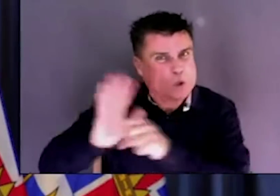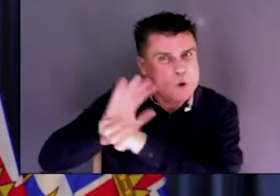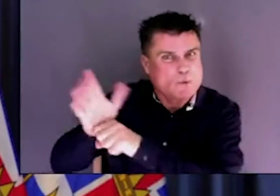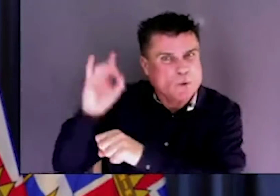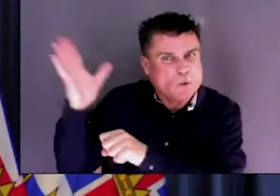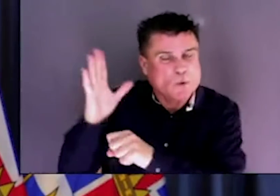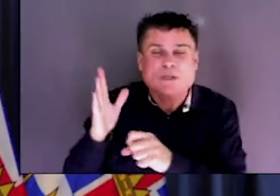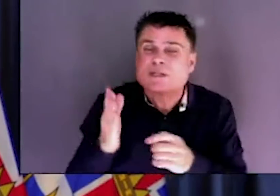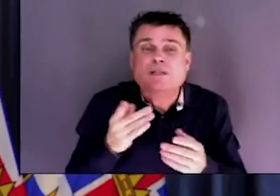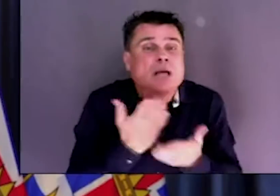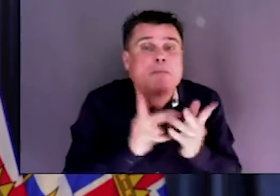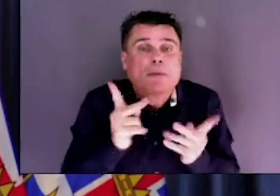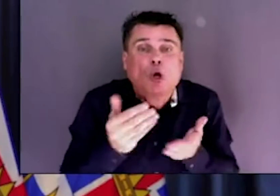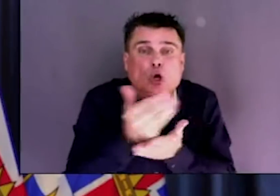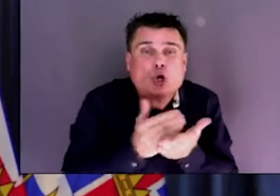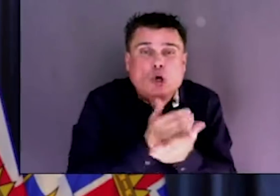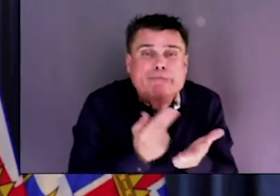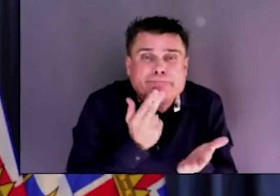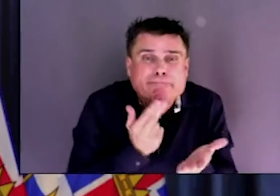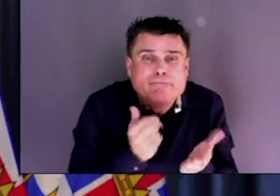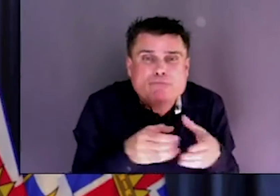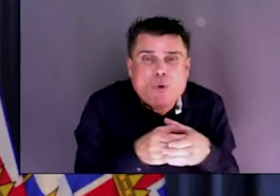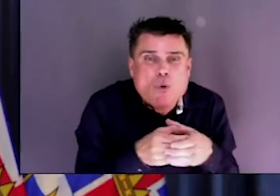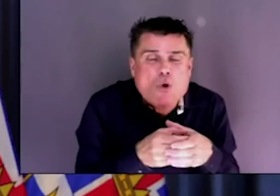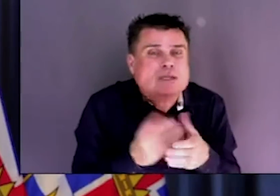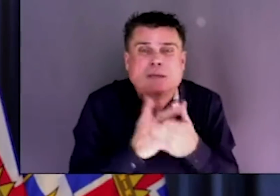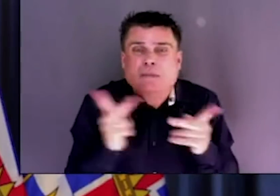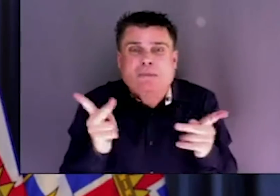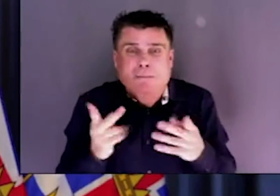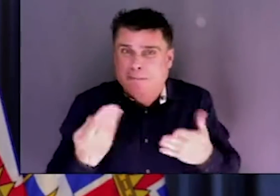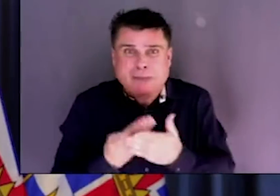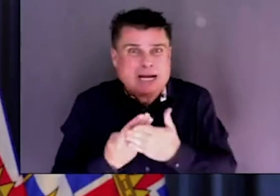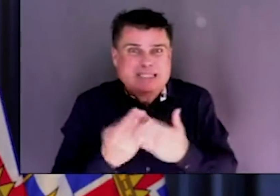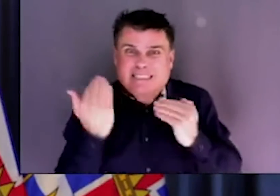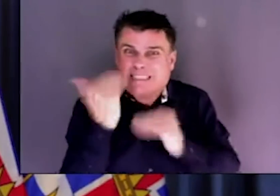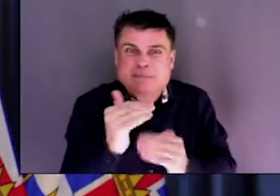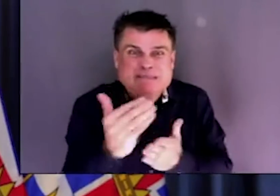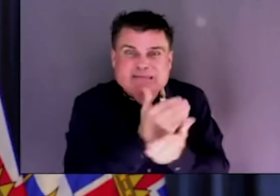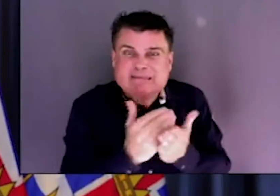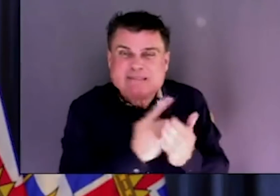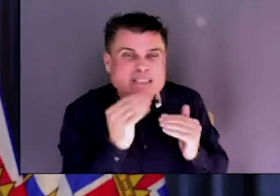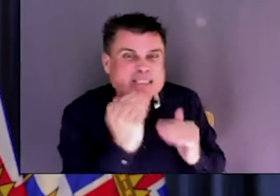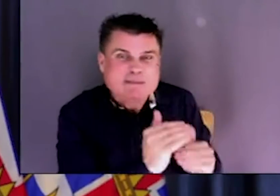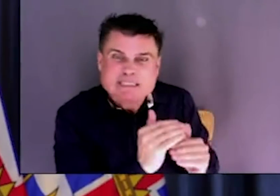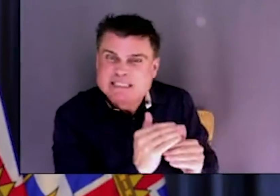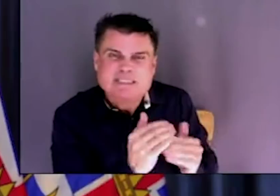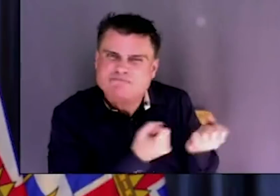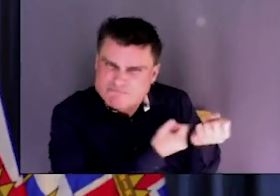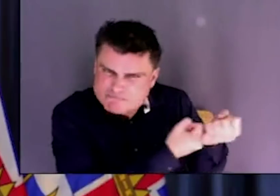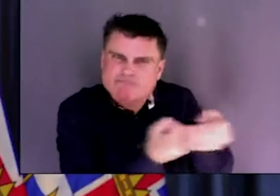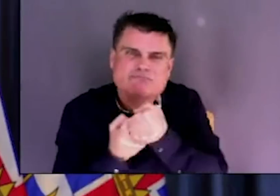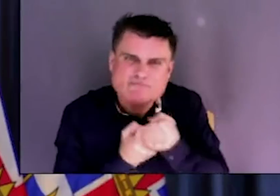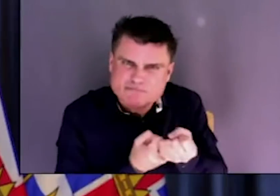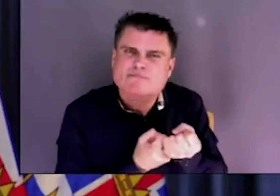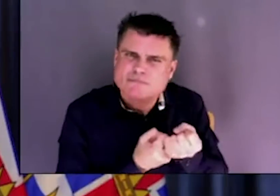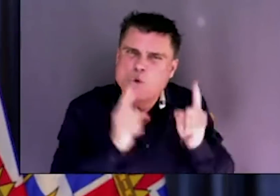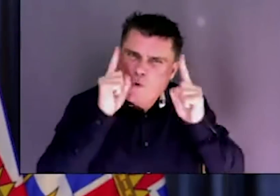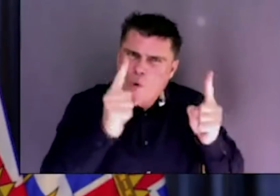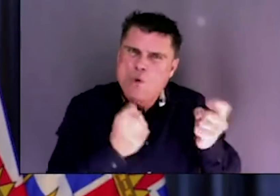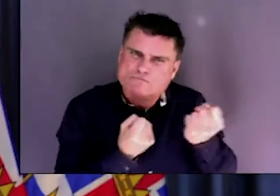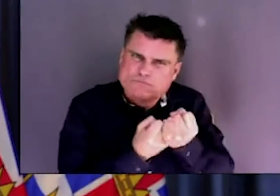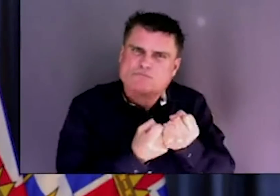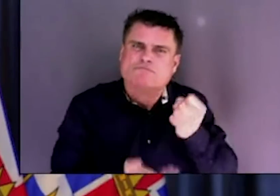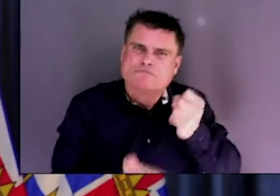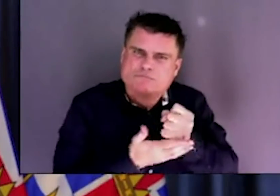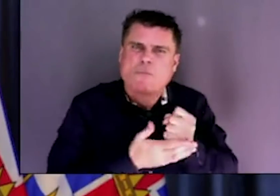who will get access to resources that they wouldn't have had otherwise, that are going to give them the ability to participate more in the